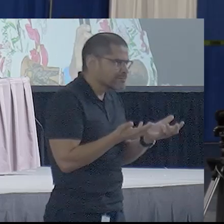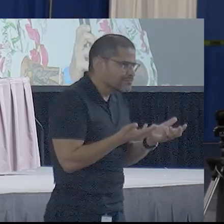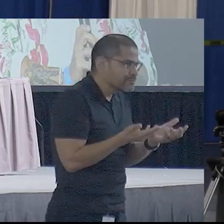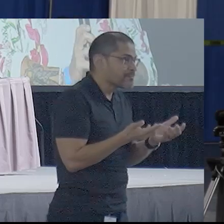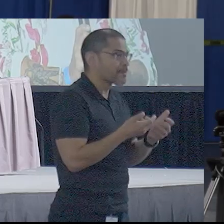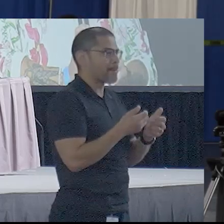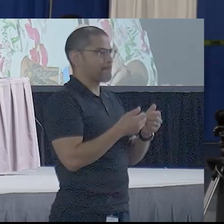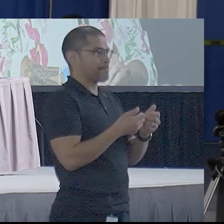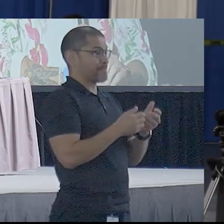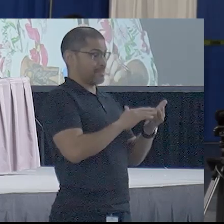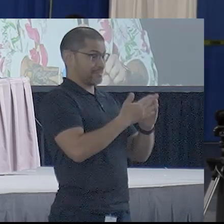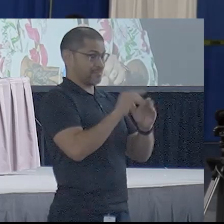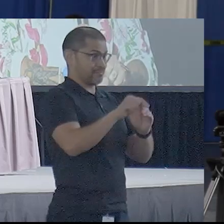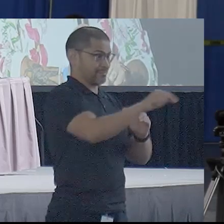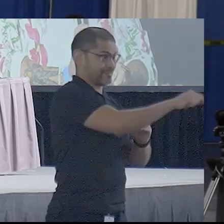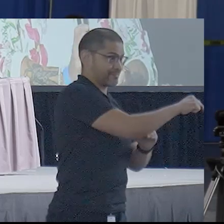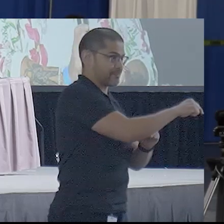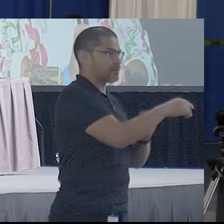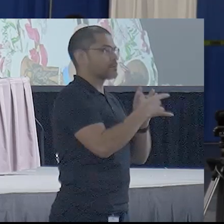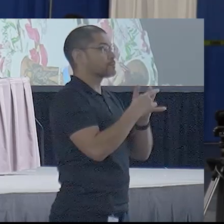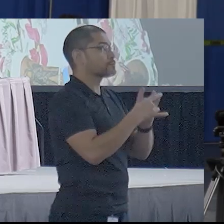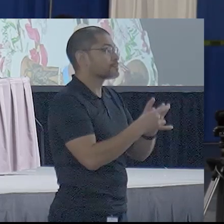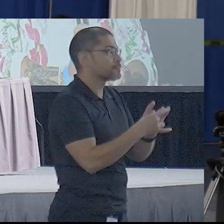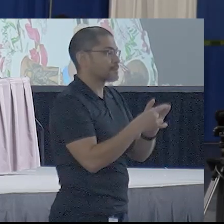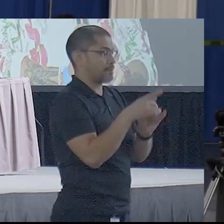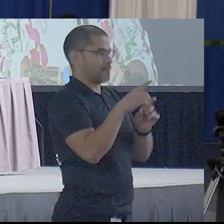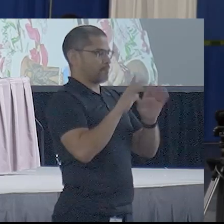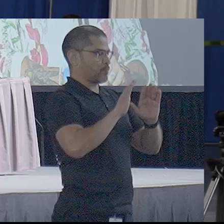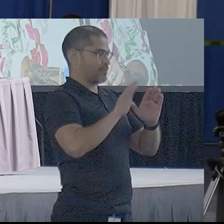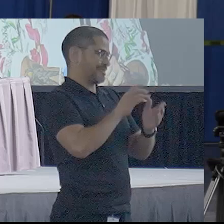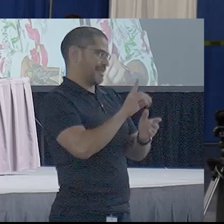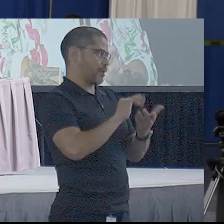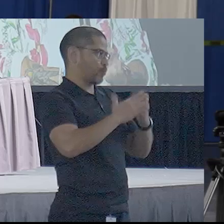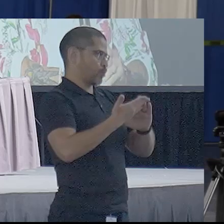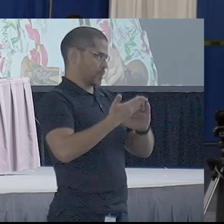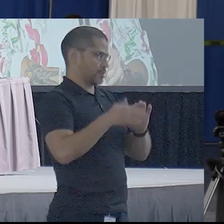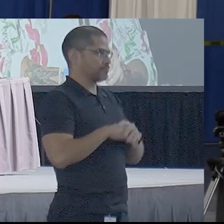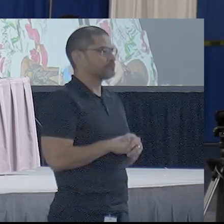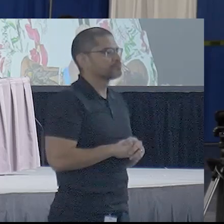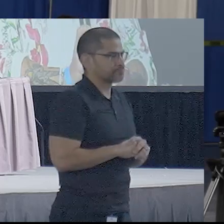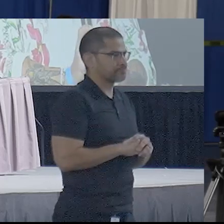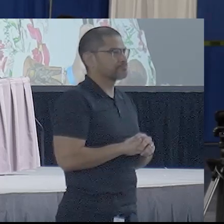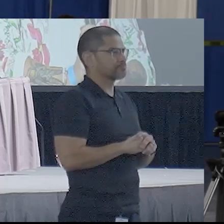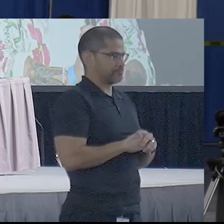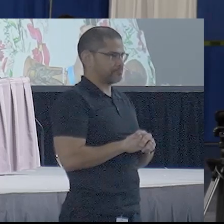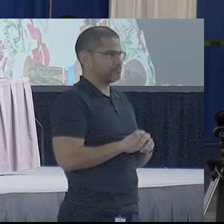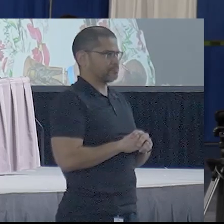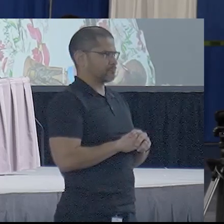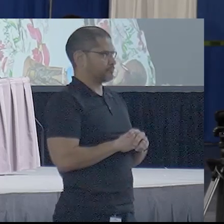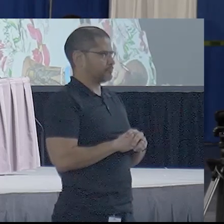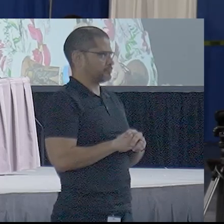disability community and are committed to making sure that we're getting it right. How is the city improving with